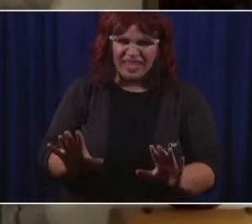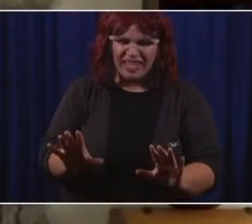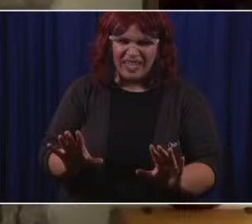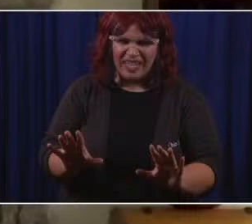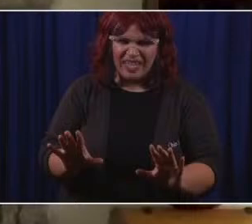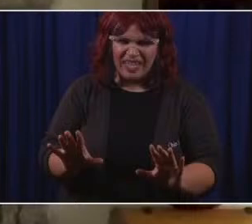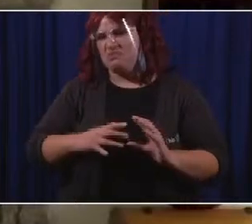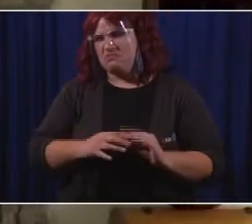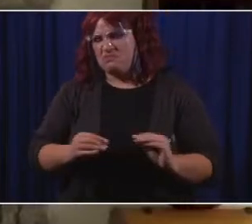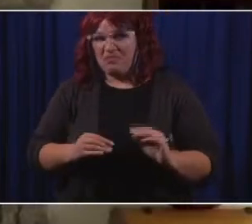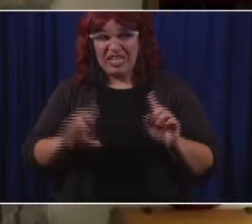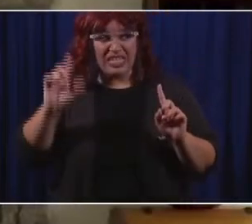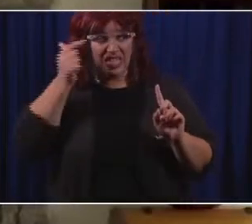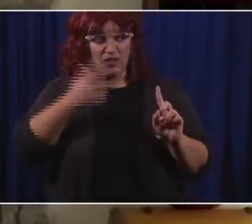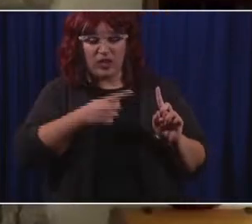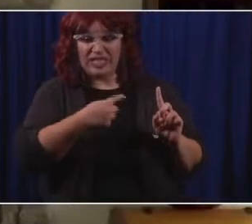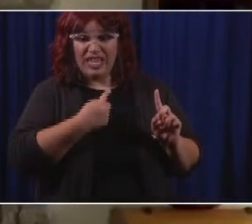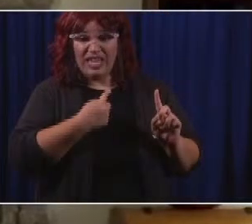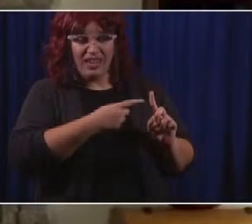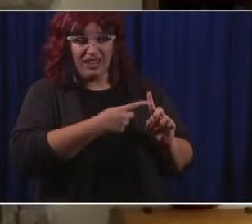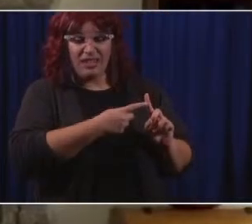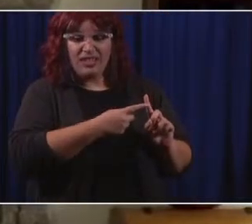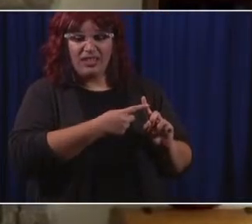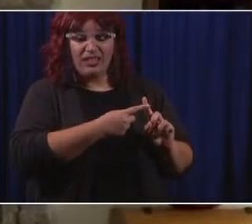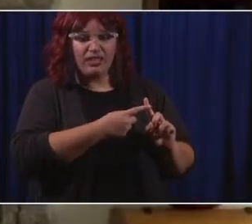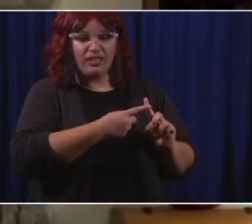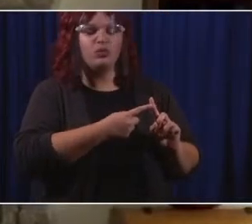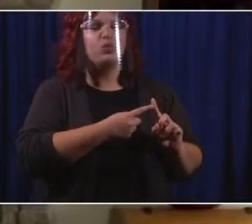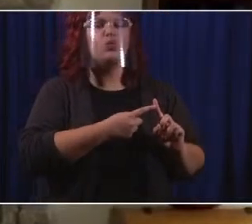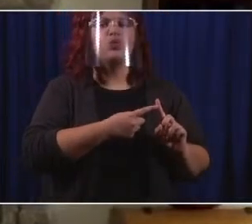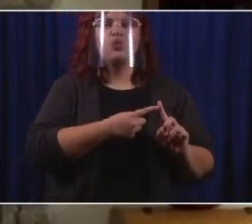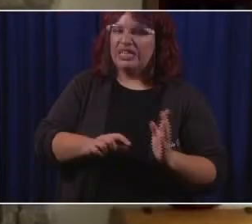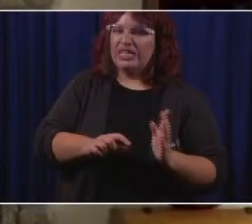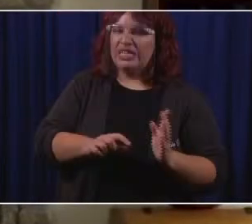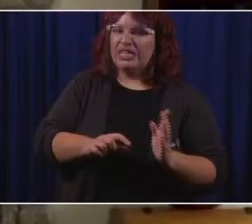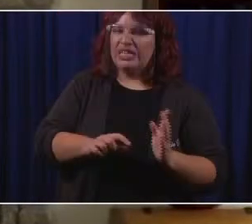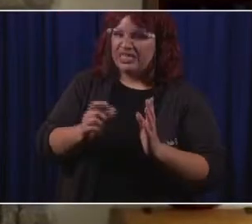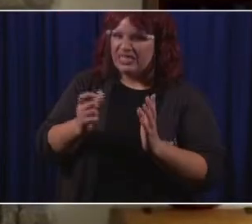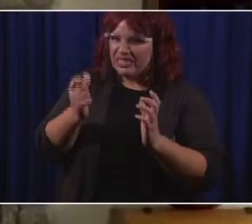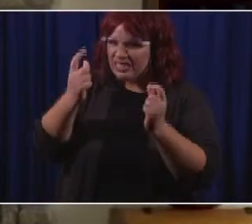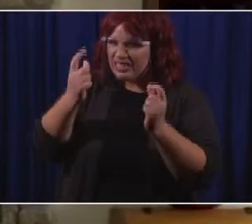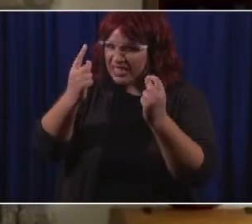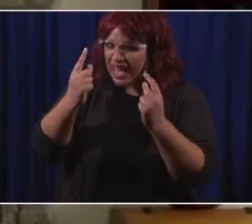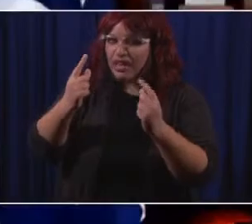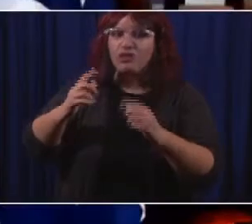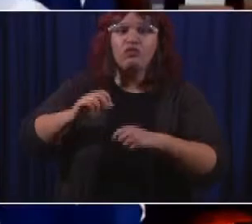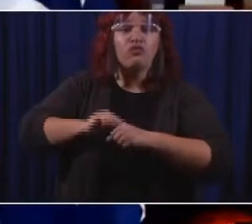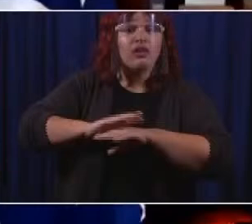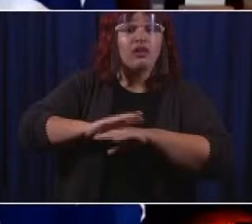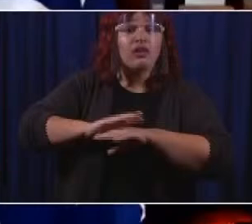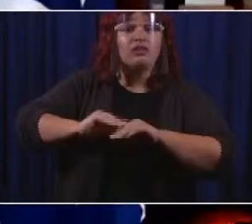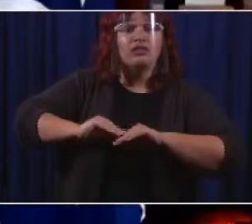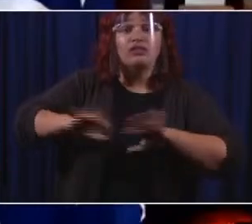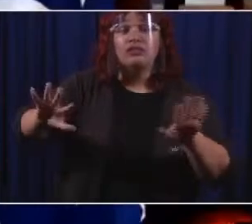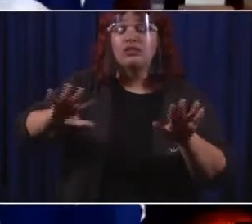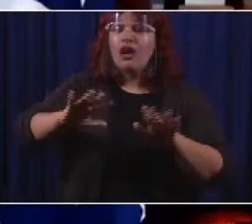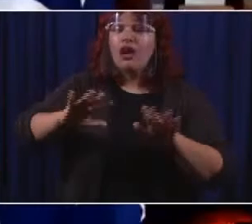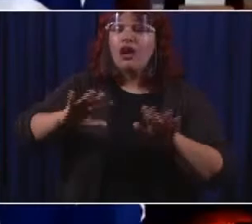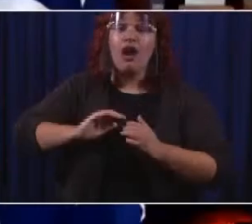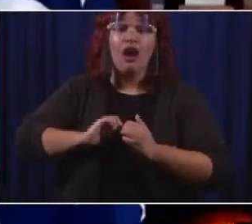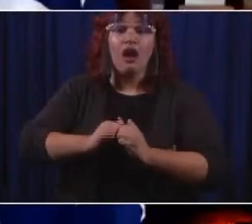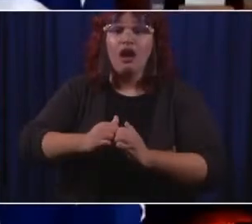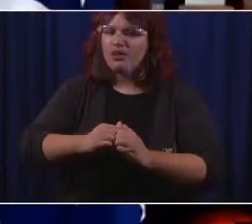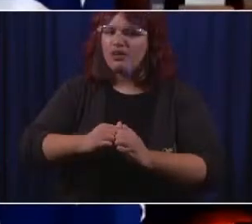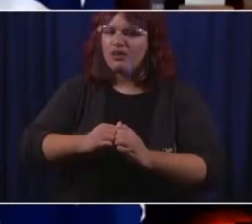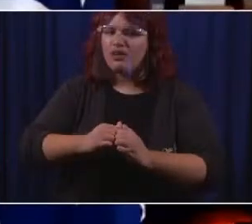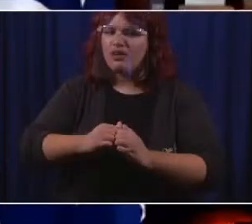today, the spread is not coming from businesses. It's coming from what people are doing on their own personal time. And so